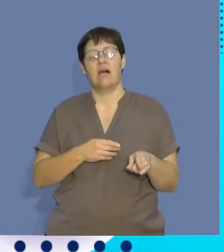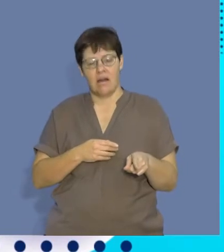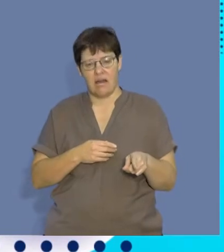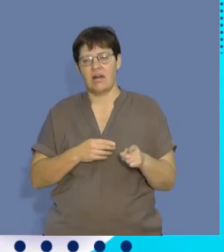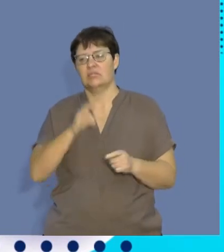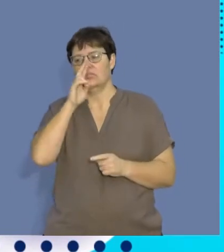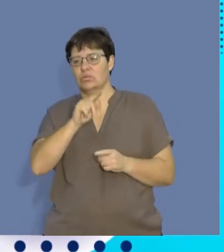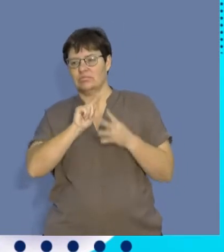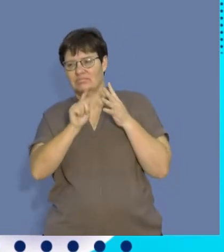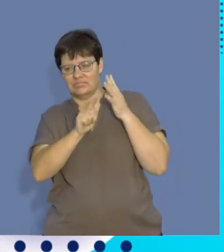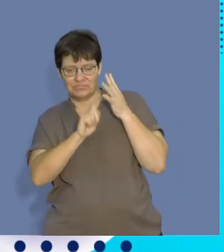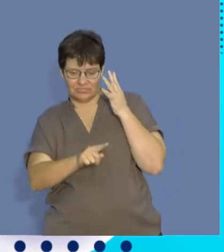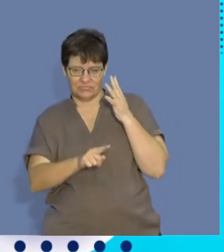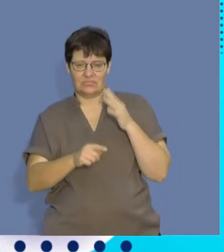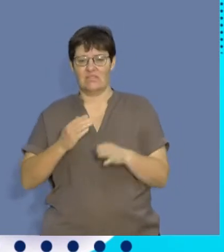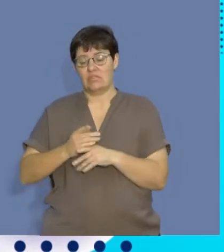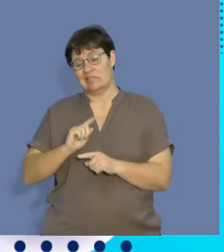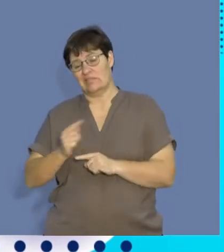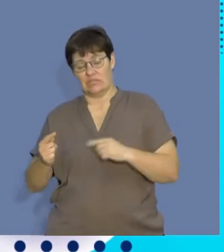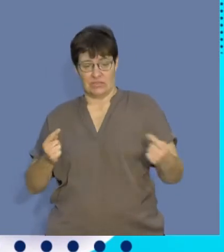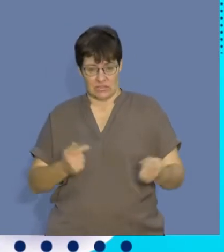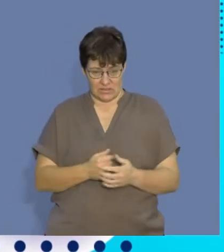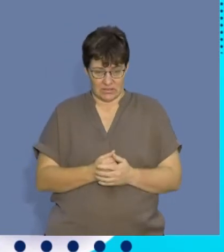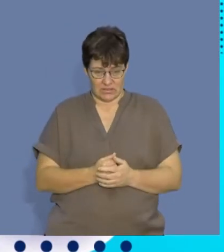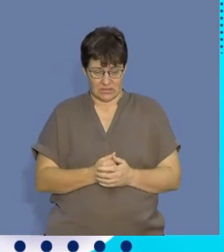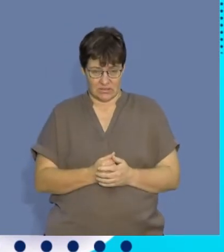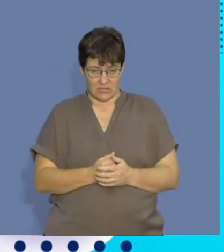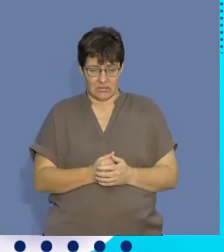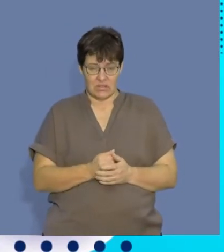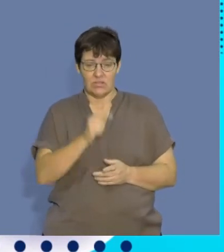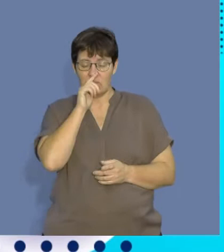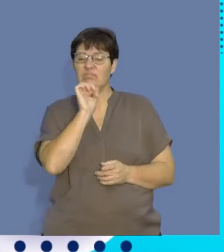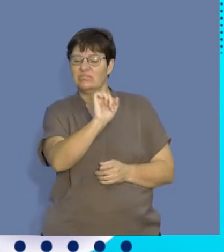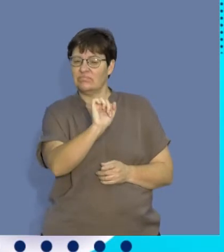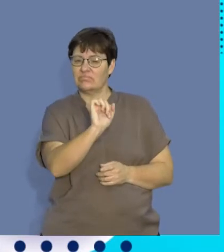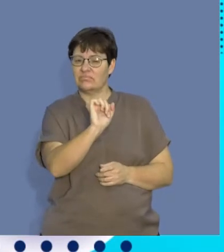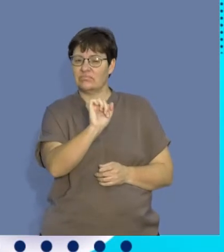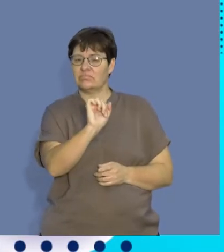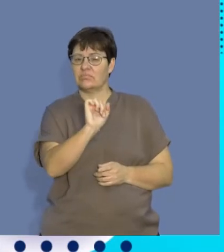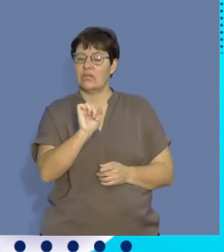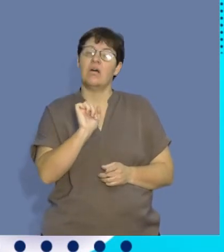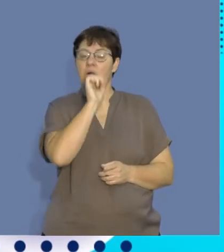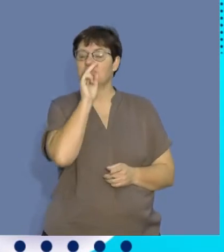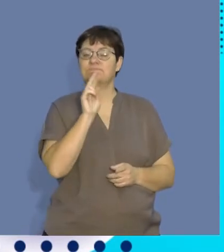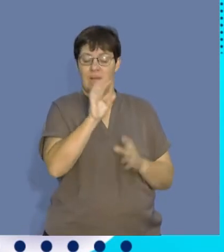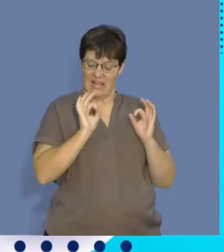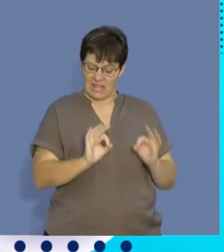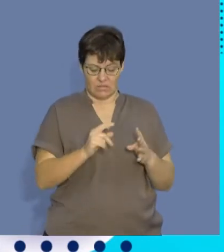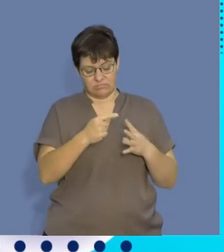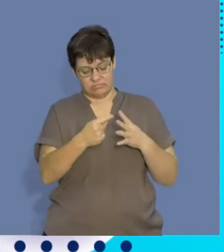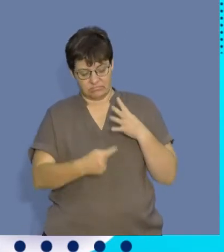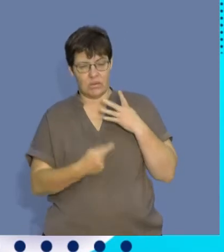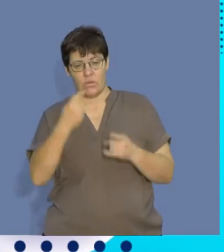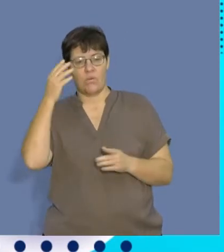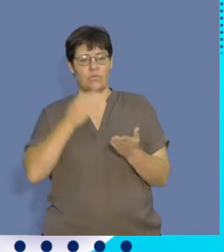at the different types of functions at a later stage. But for now, let's look at our mind map and see exactly what we are going to be